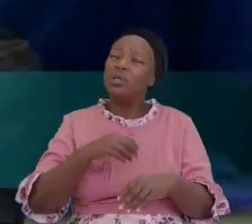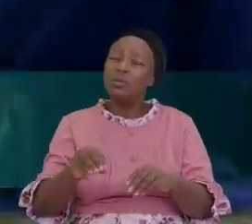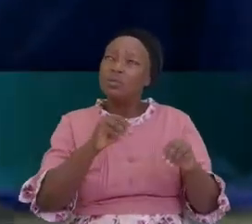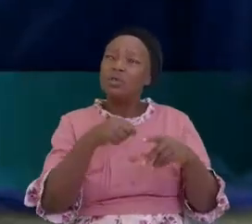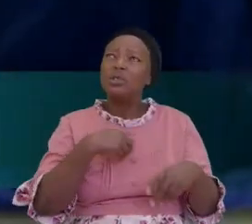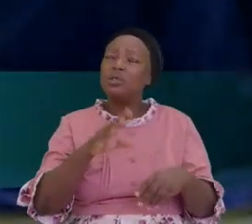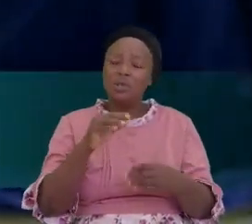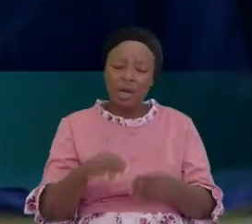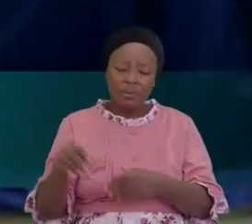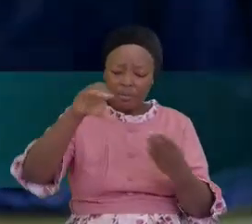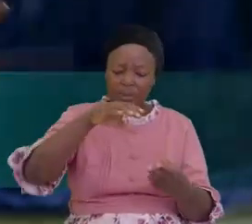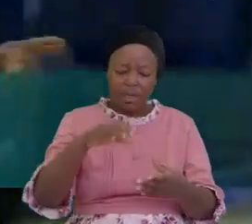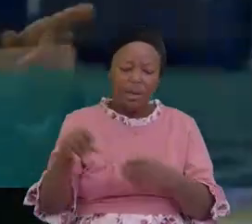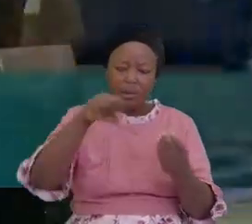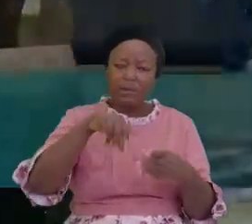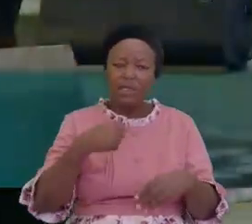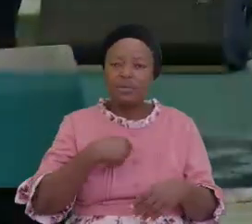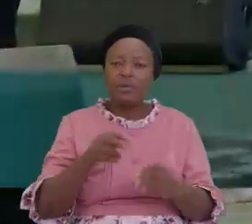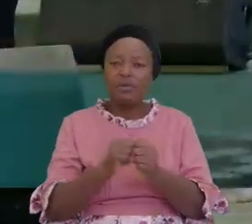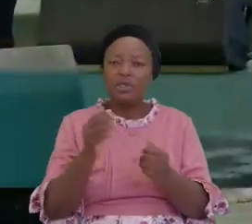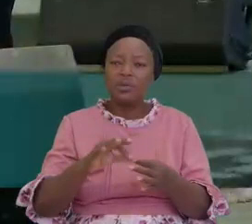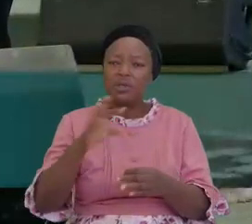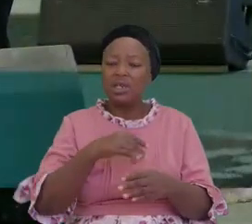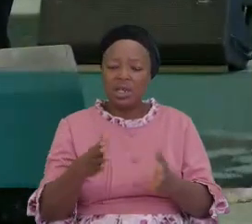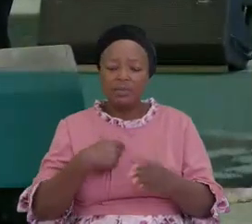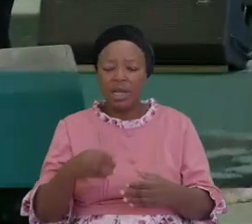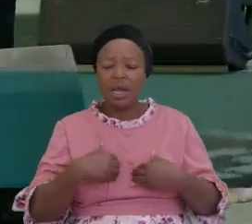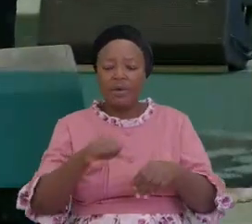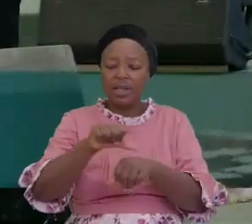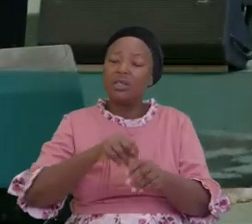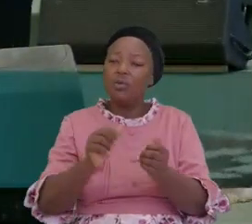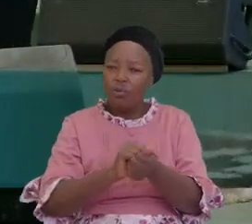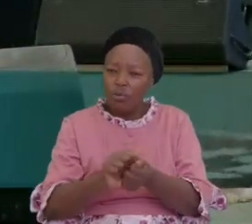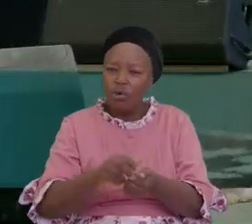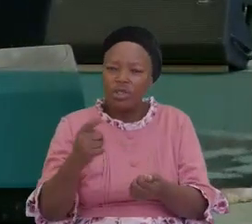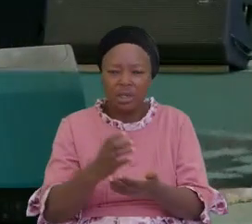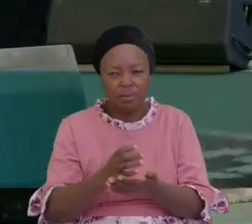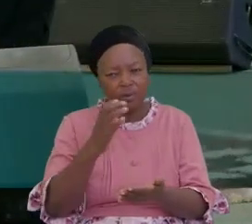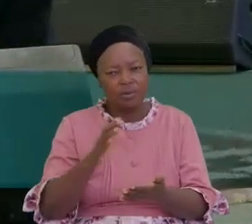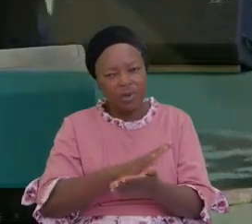power. Let me have anointing. Wash the bottle. Cleanse the bottle.